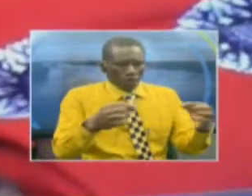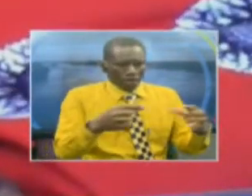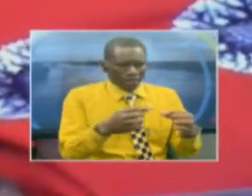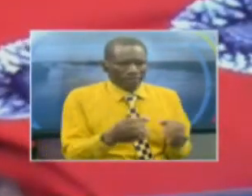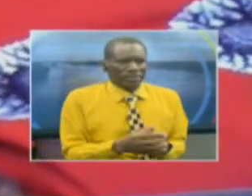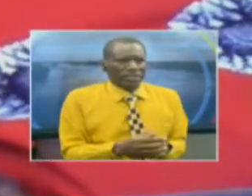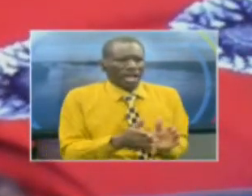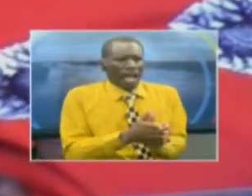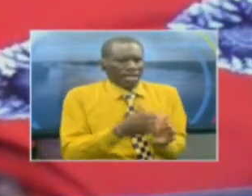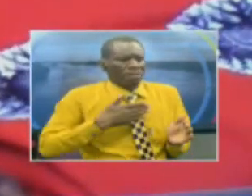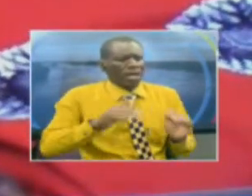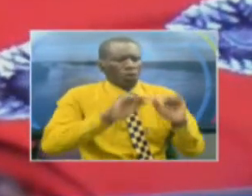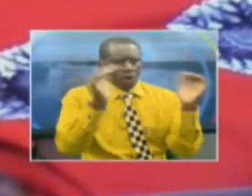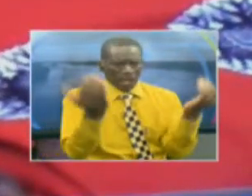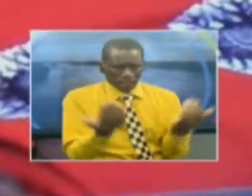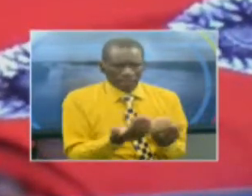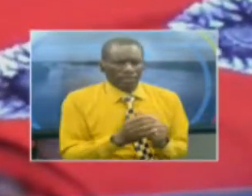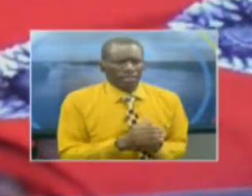Otherwise,